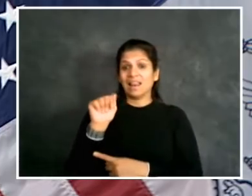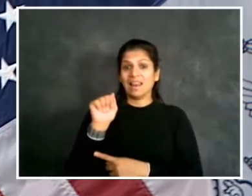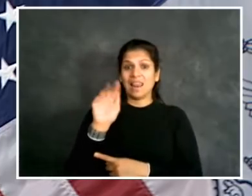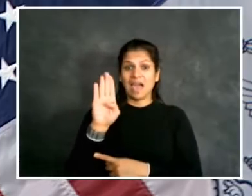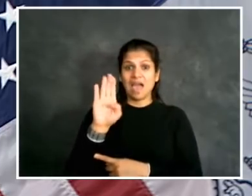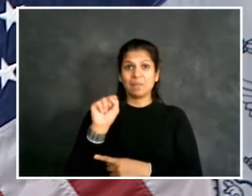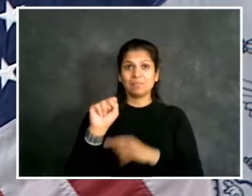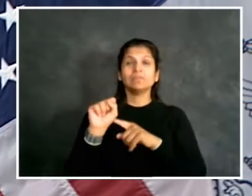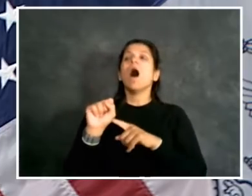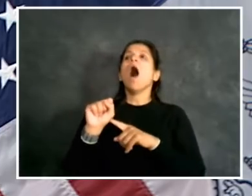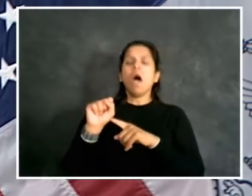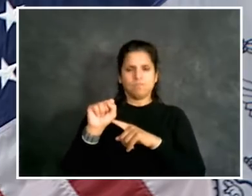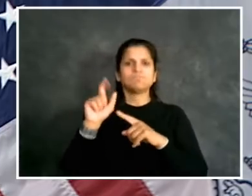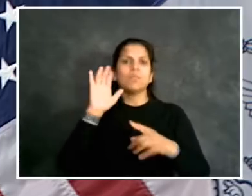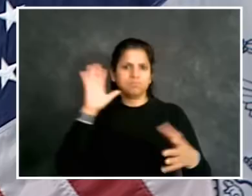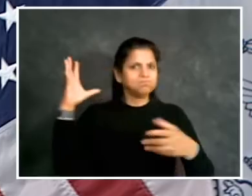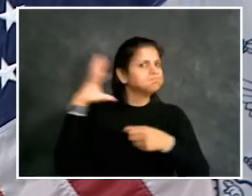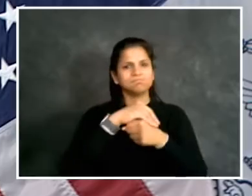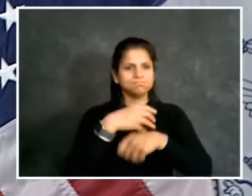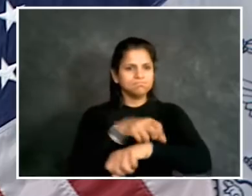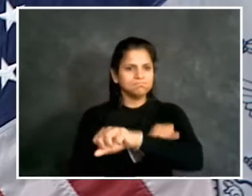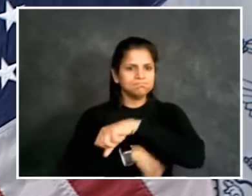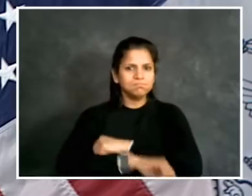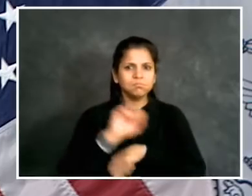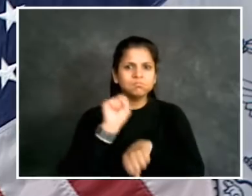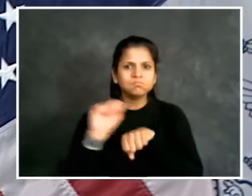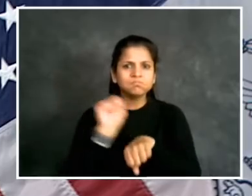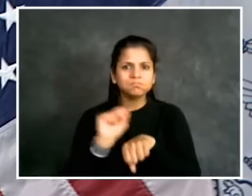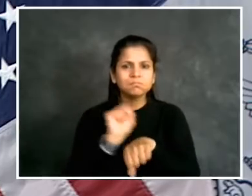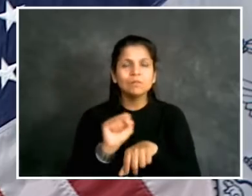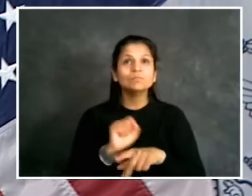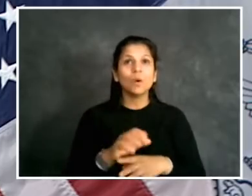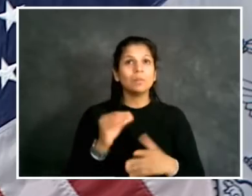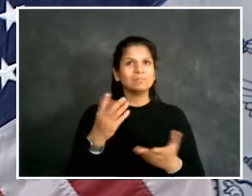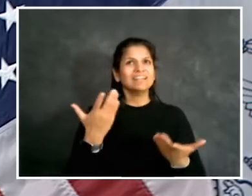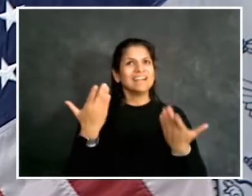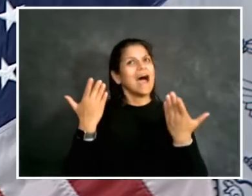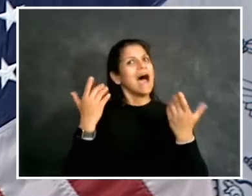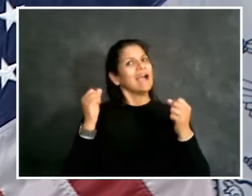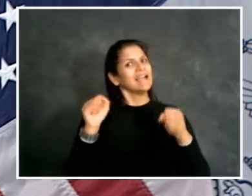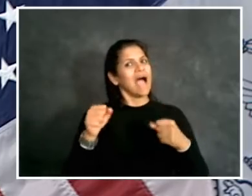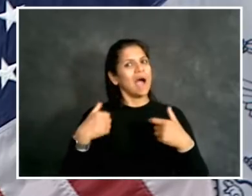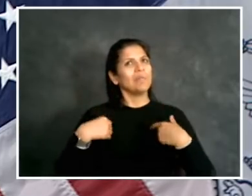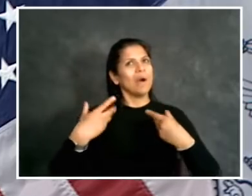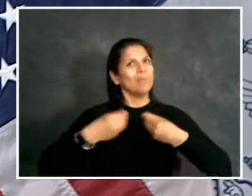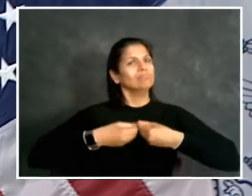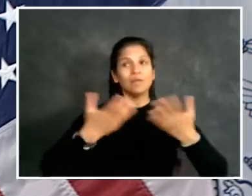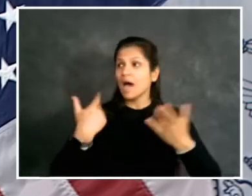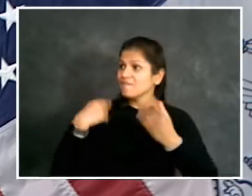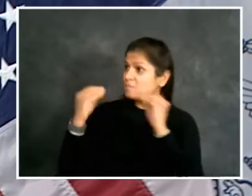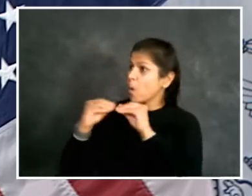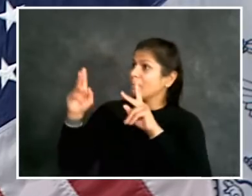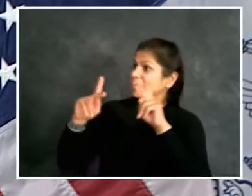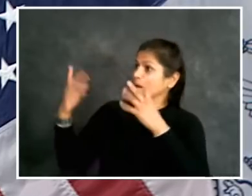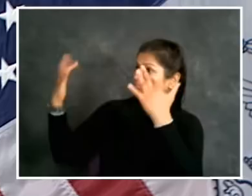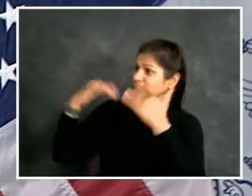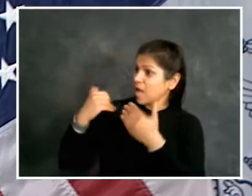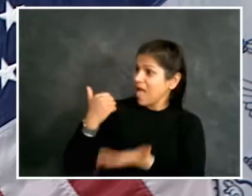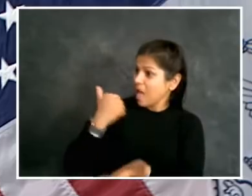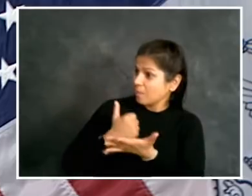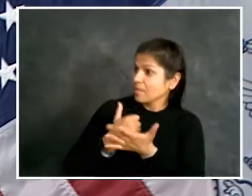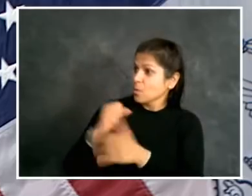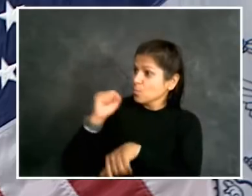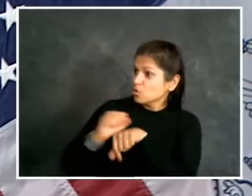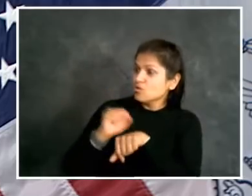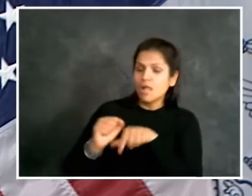more testing each day is growing. I'll get you the latest on what the daily number is. Aaron from Politico is up